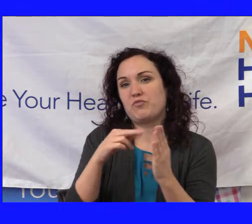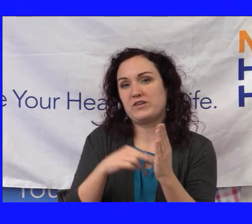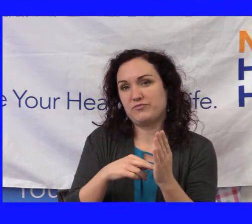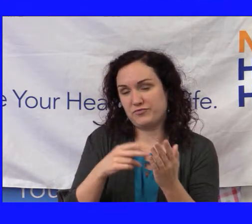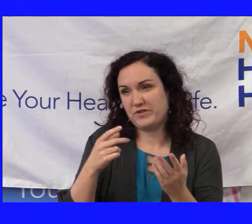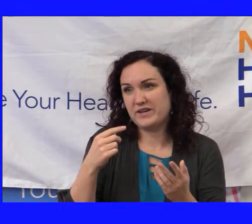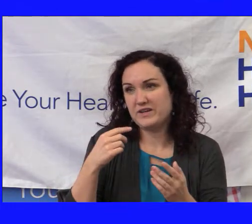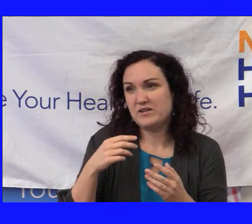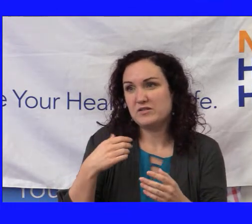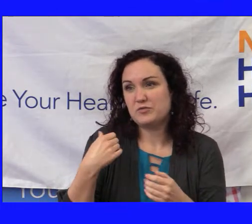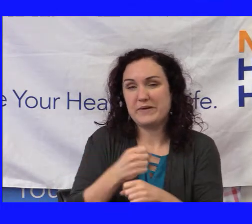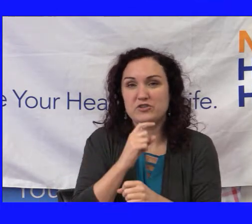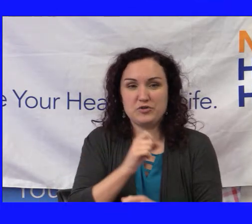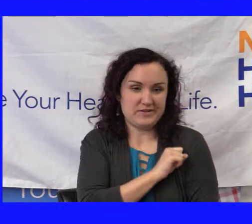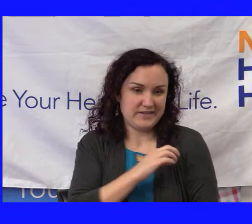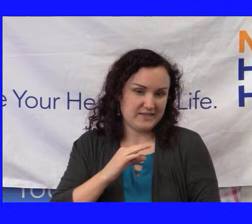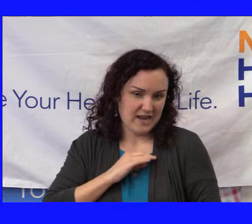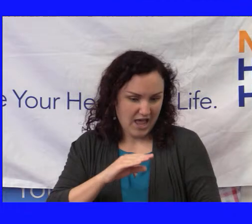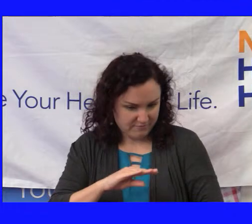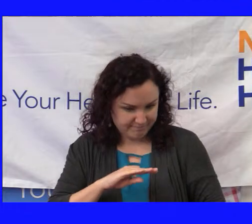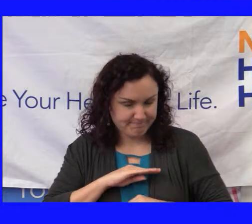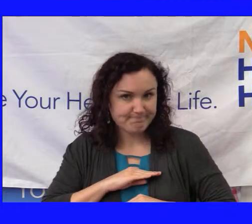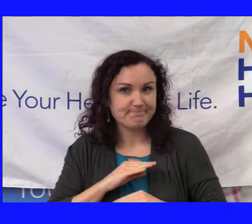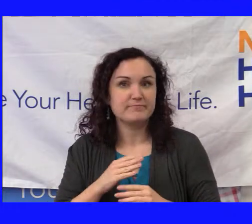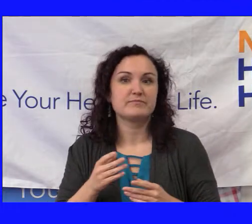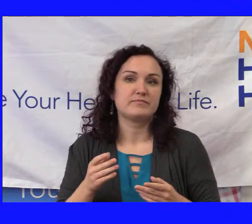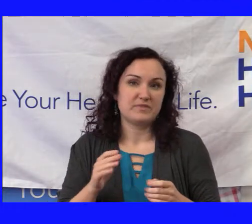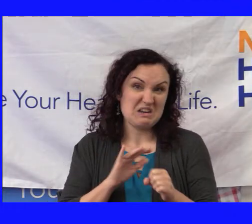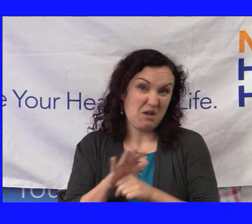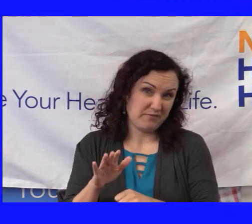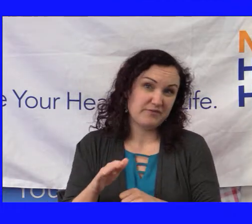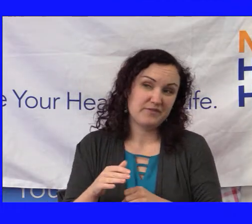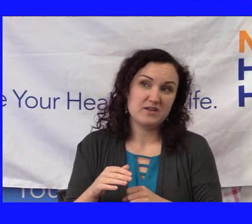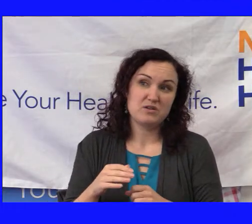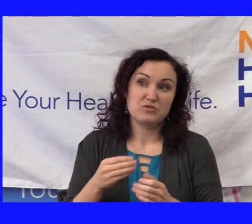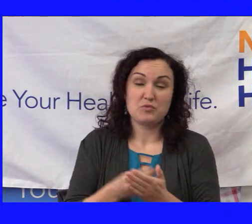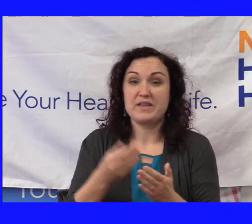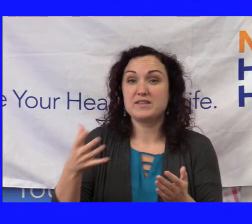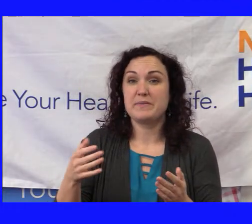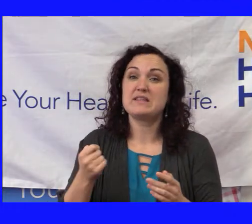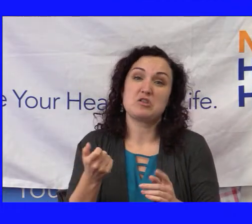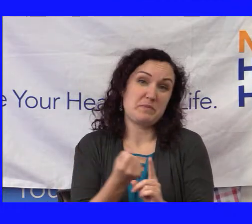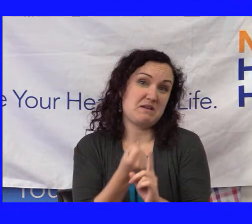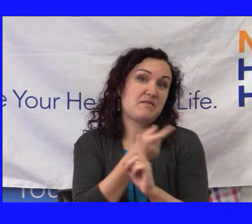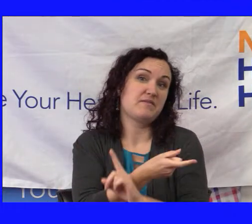ample staffing. So the expense part is also an anomaly.